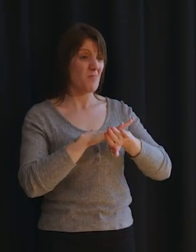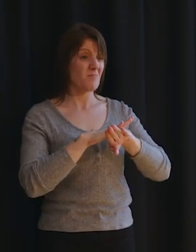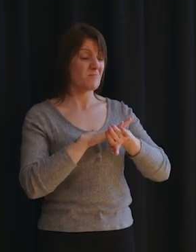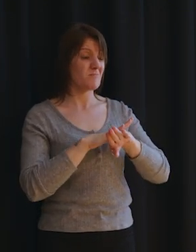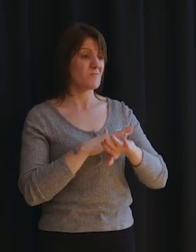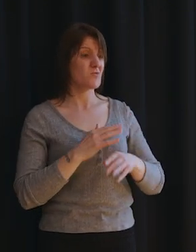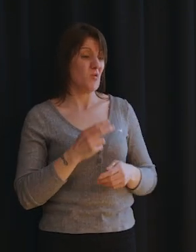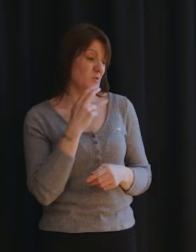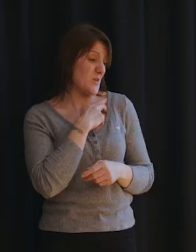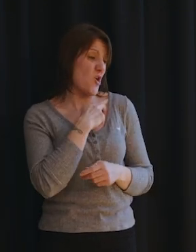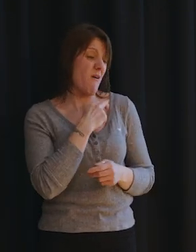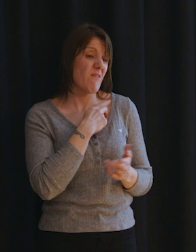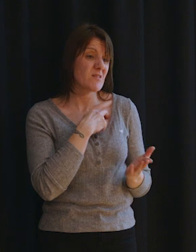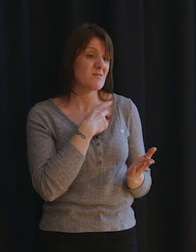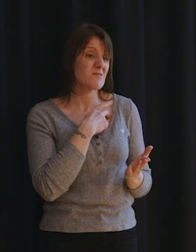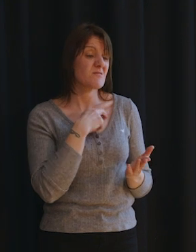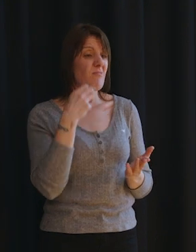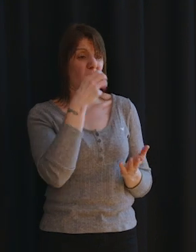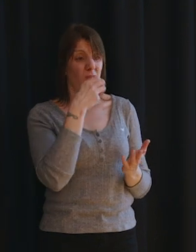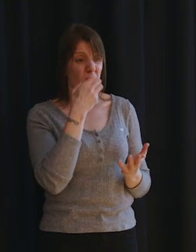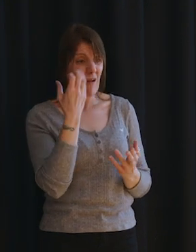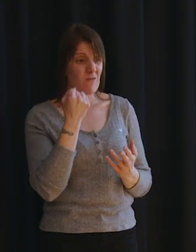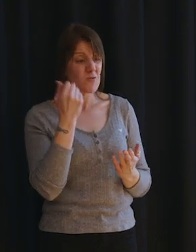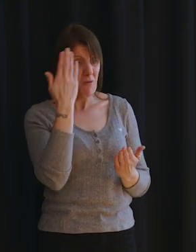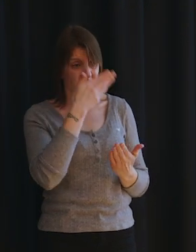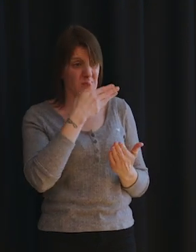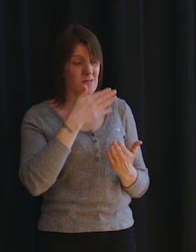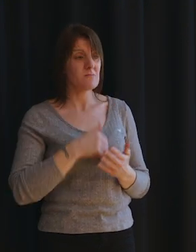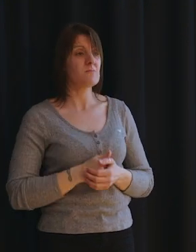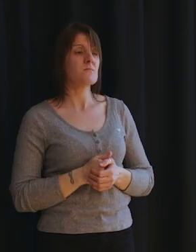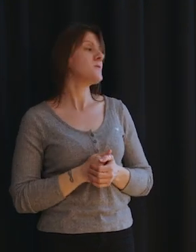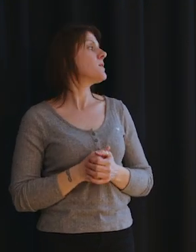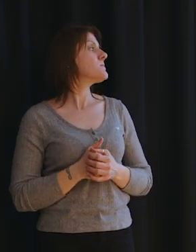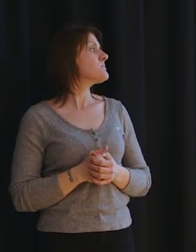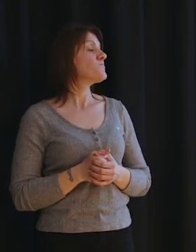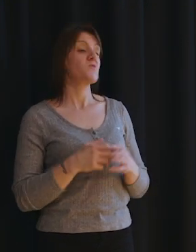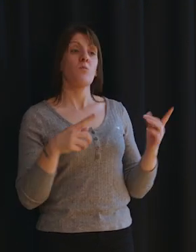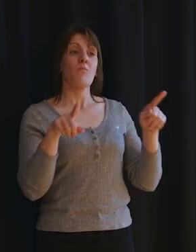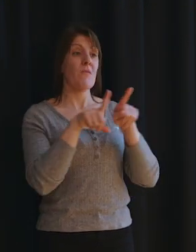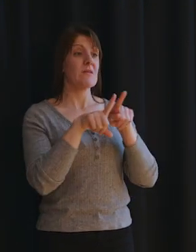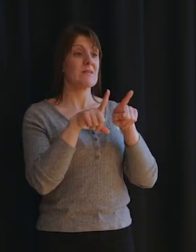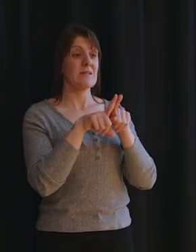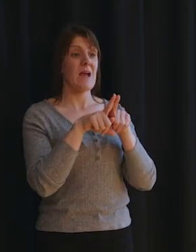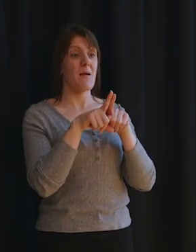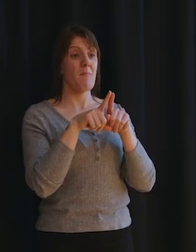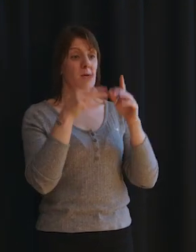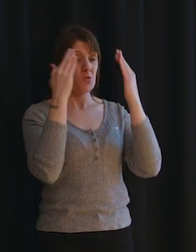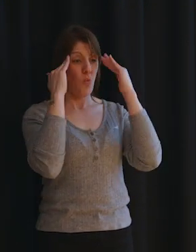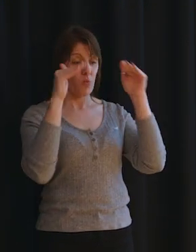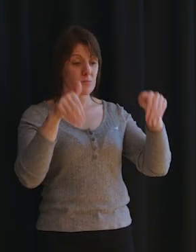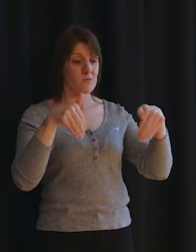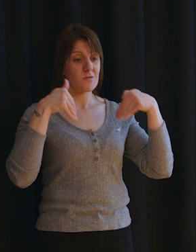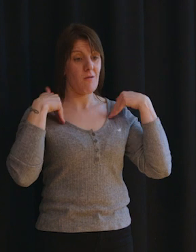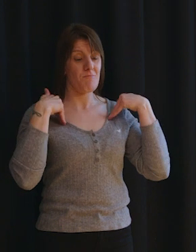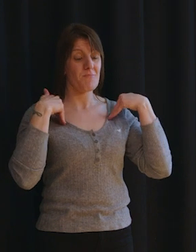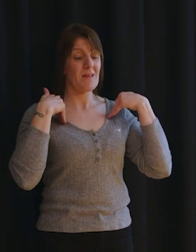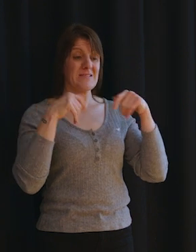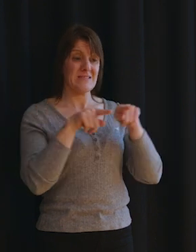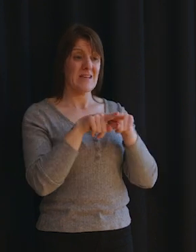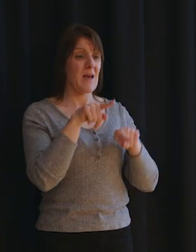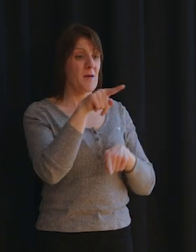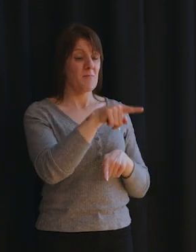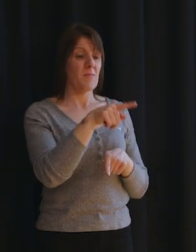So that's no different really. People, for example, here with autism, kind of masking that or wanting to kind of fit in and